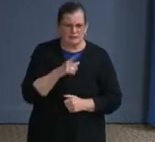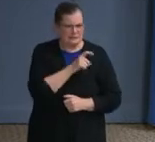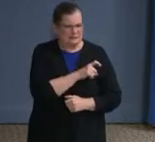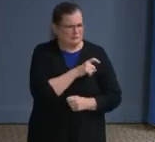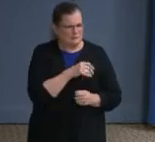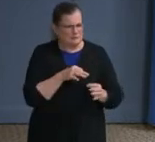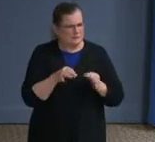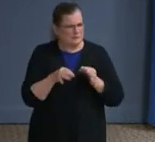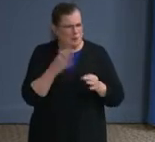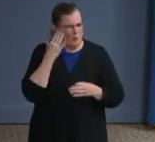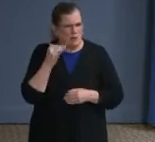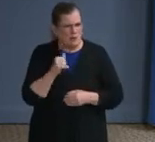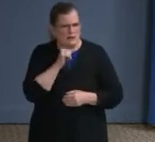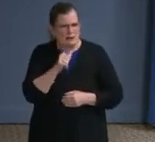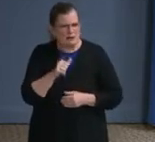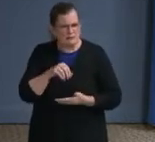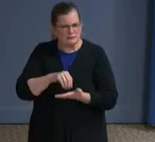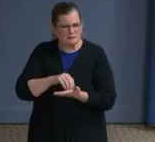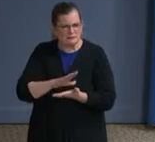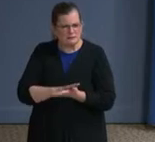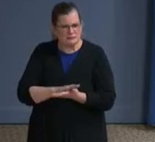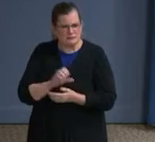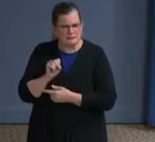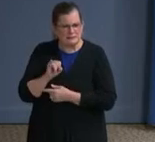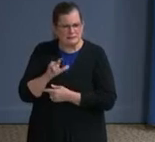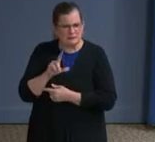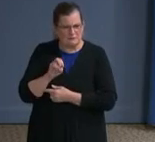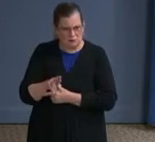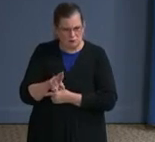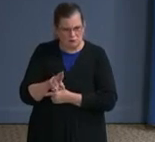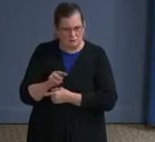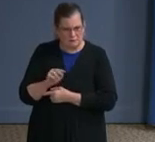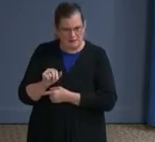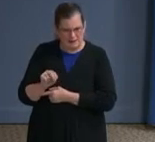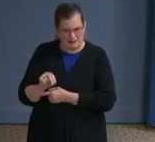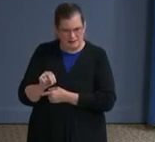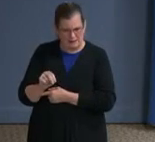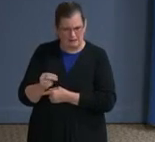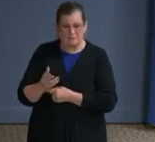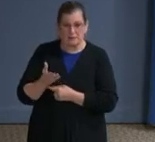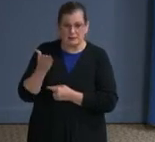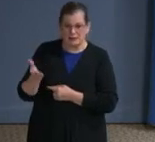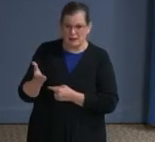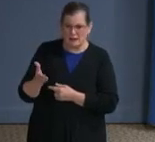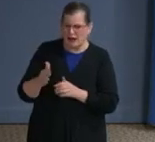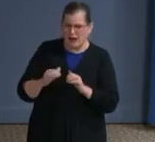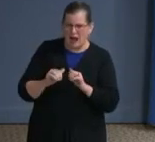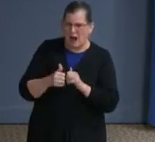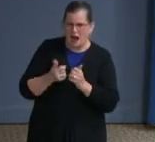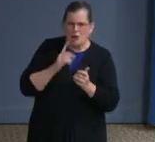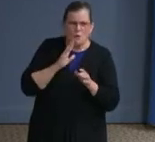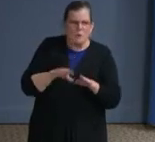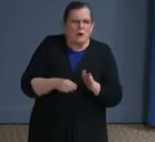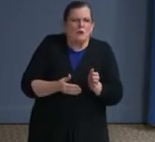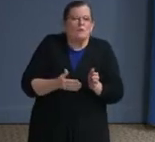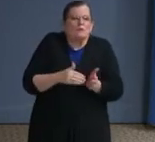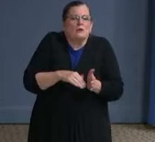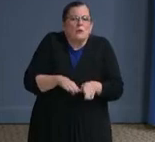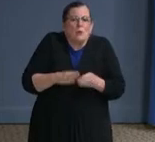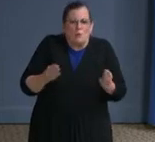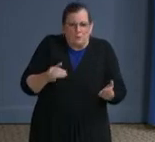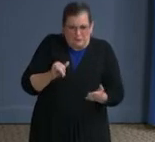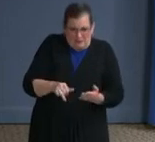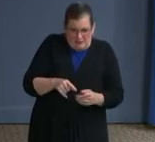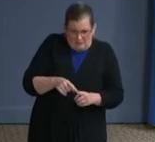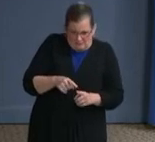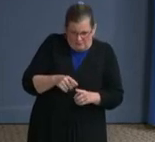bill um, that gave guidelines on how to reopen schools on the agenda tomorrow? And, you